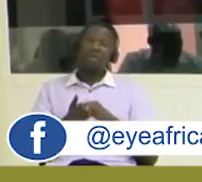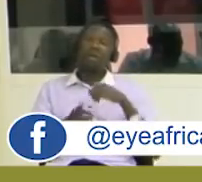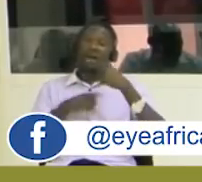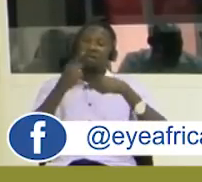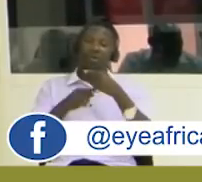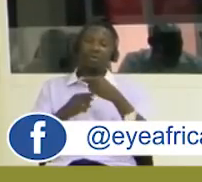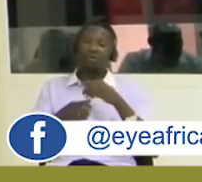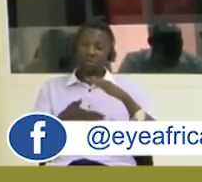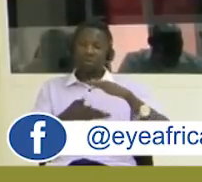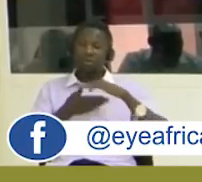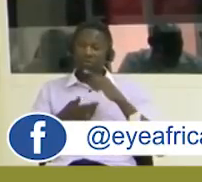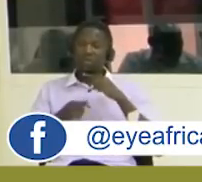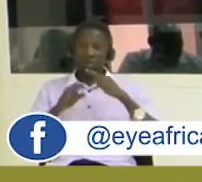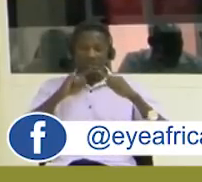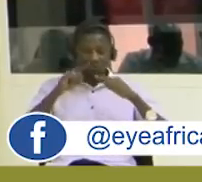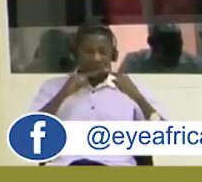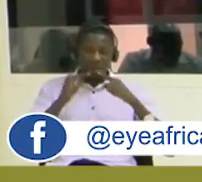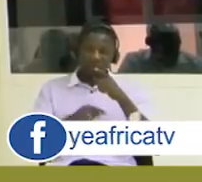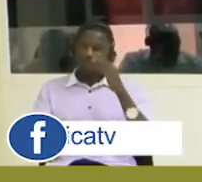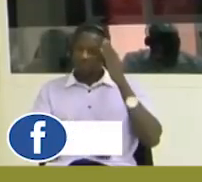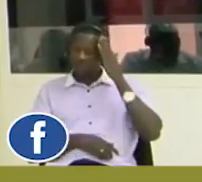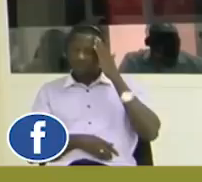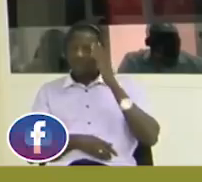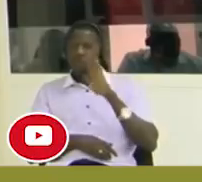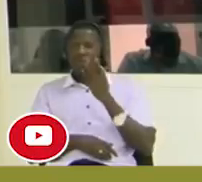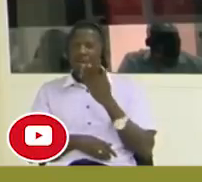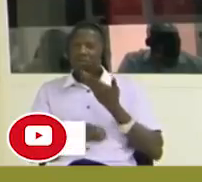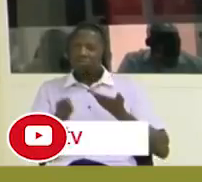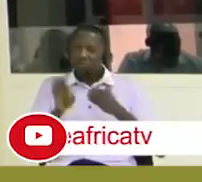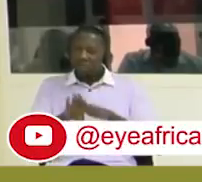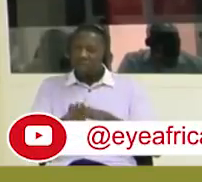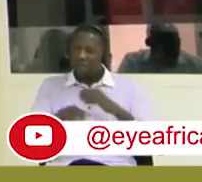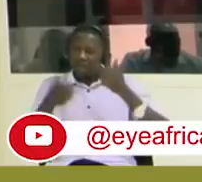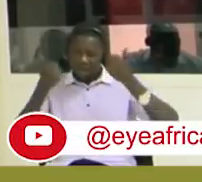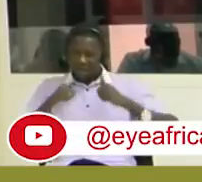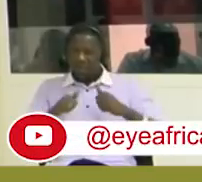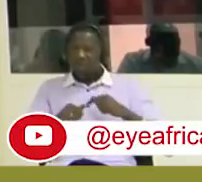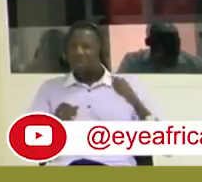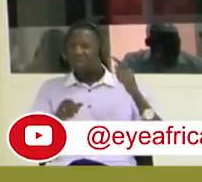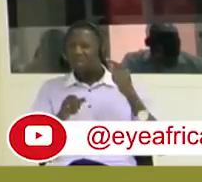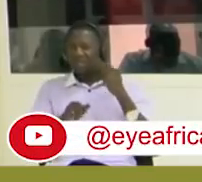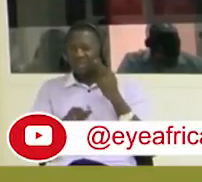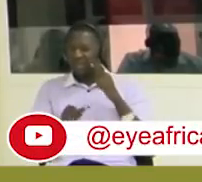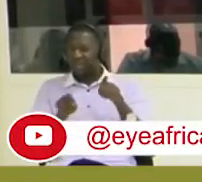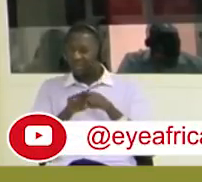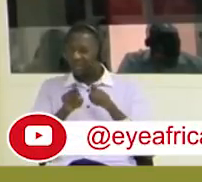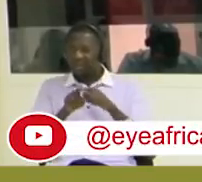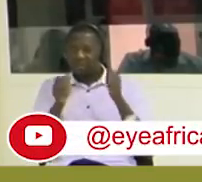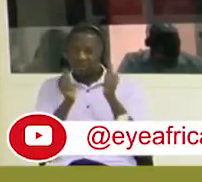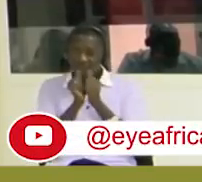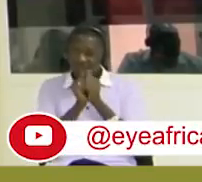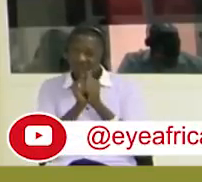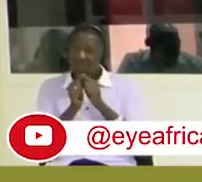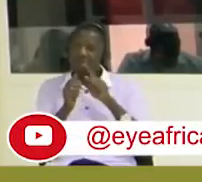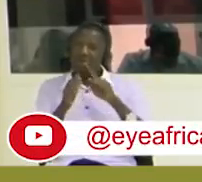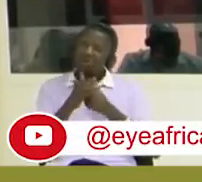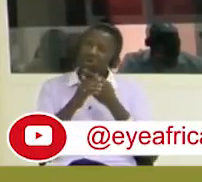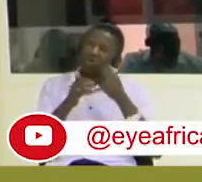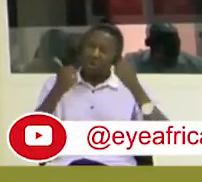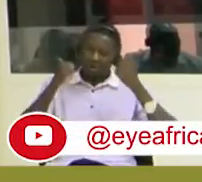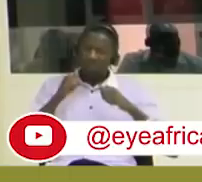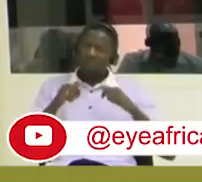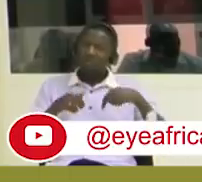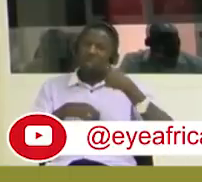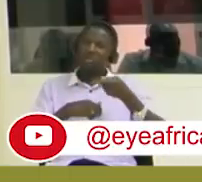this information, do you know whether the burial occurred on that same Saturday or it occurred on the next day?